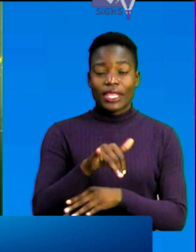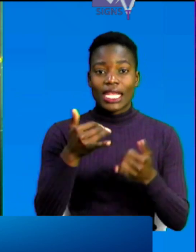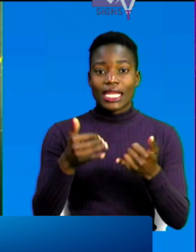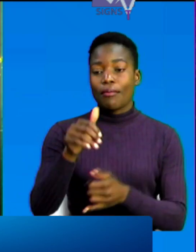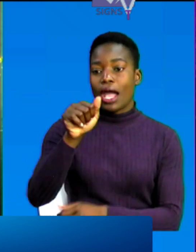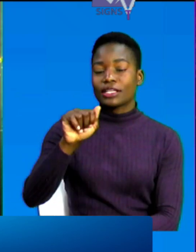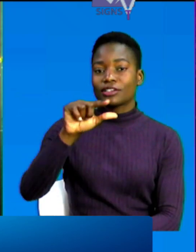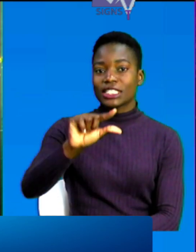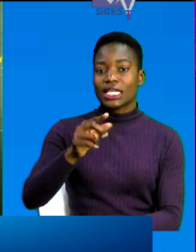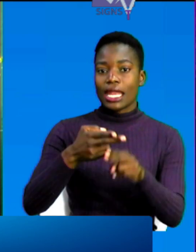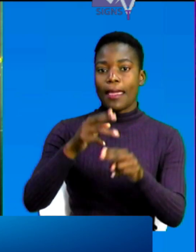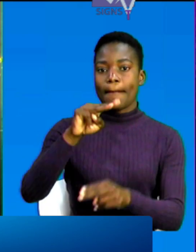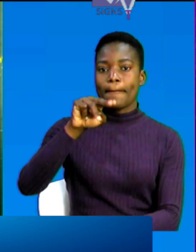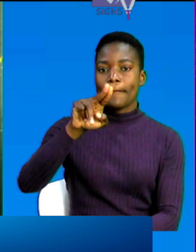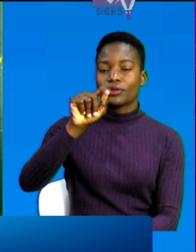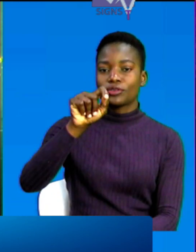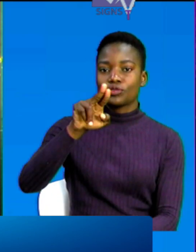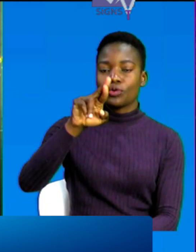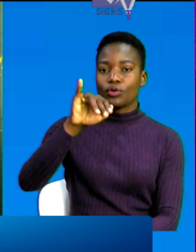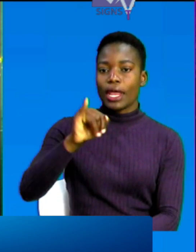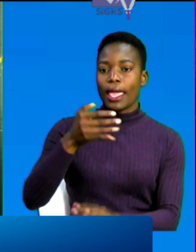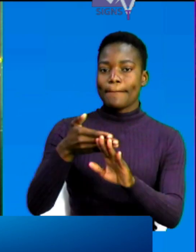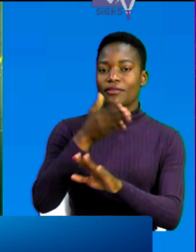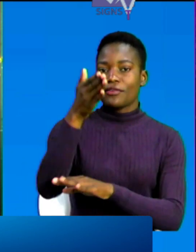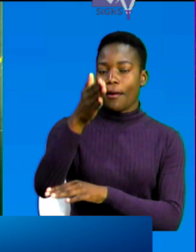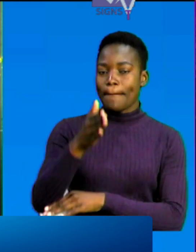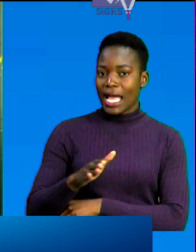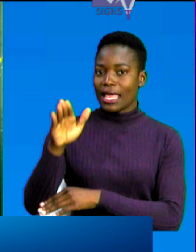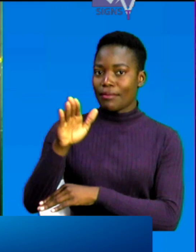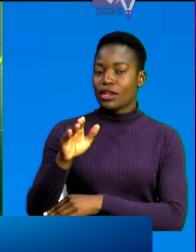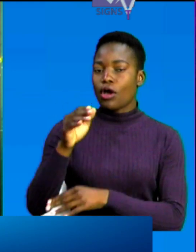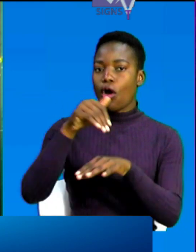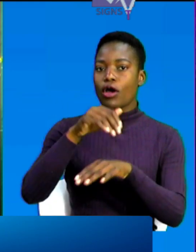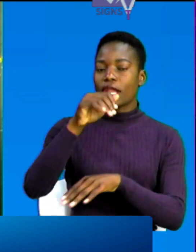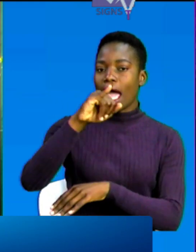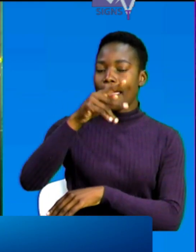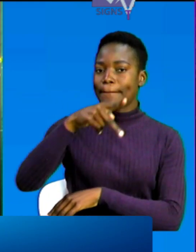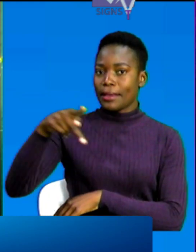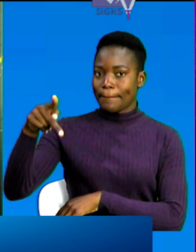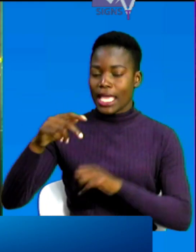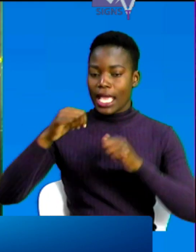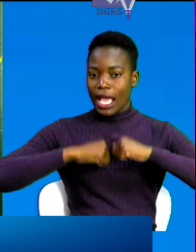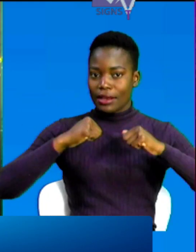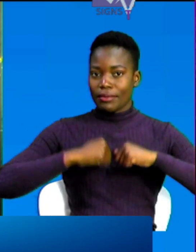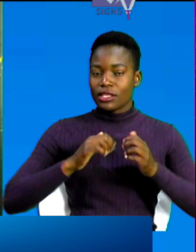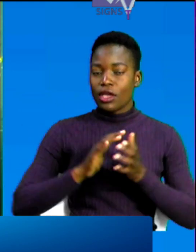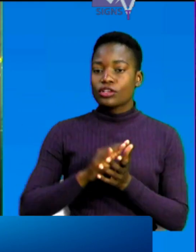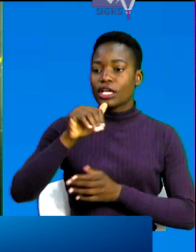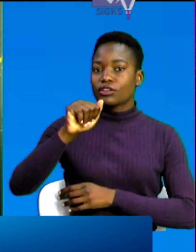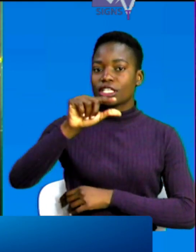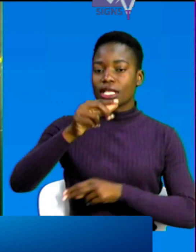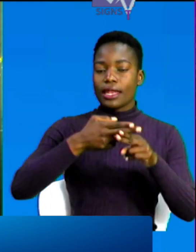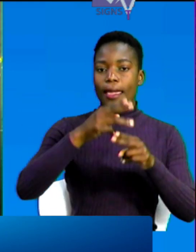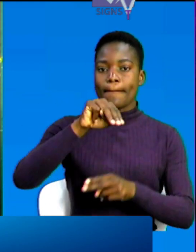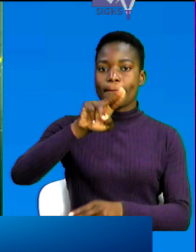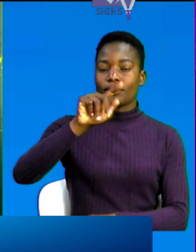Attorney General Justin Muturi before Parliament Committee on IPP Agreements, and Attorney General Justin